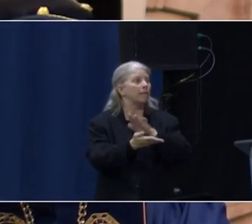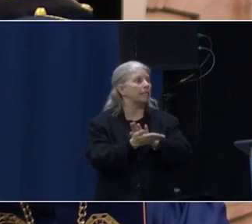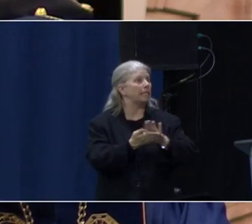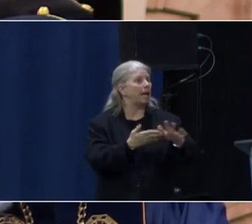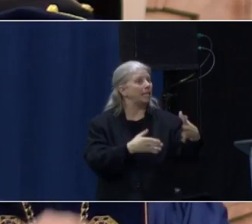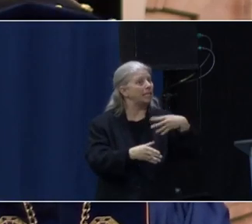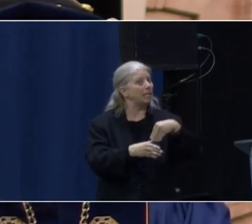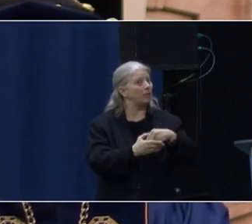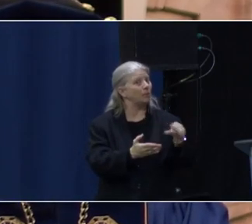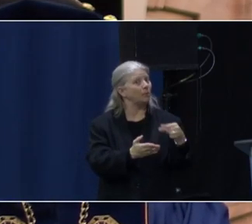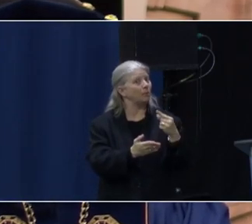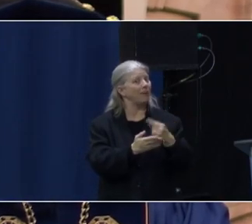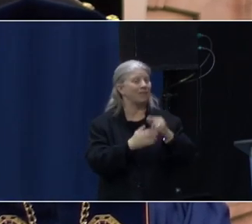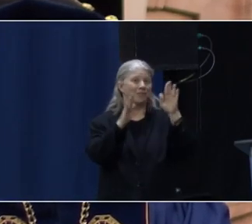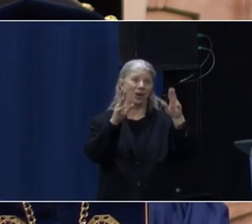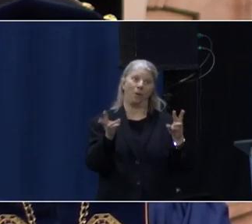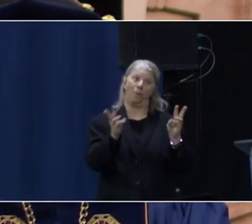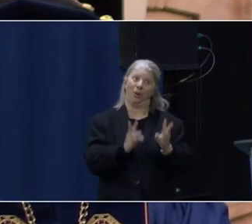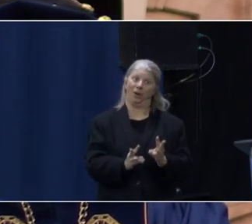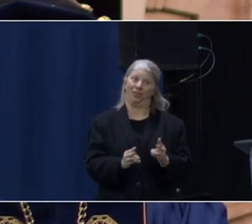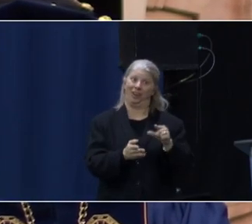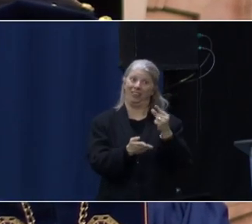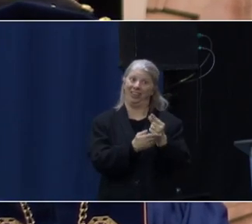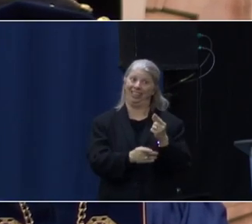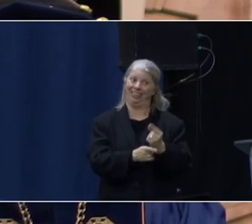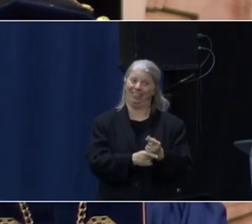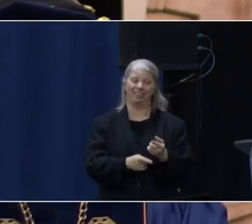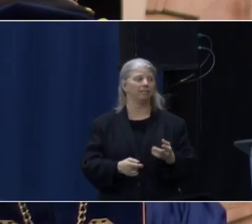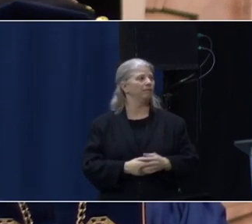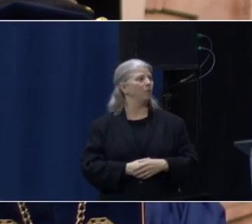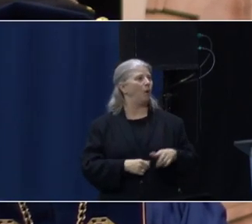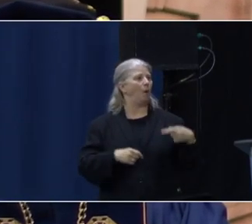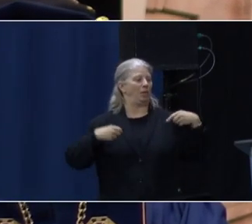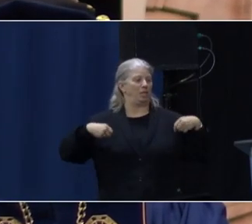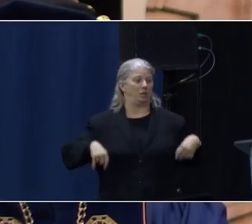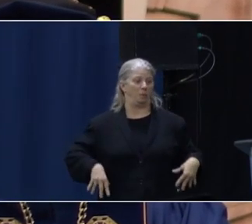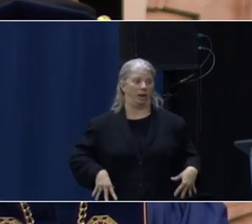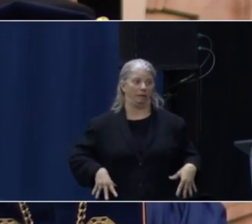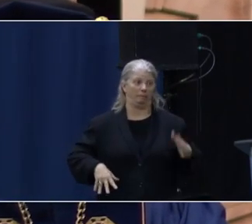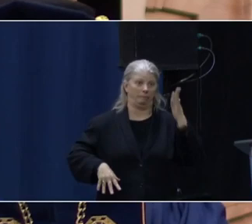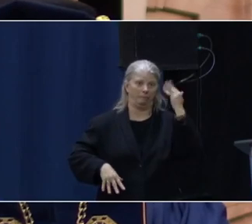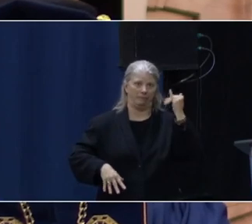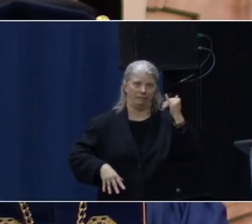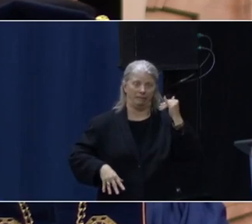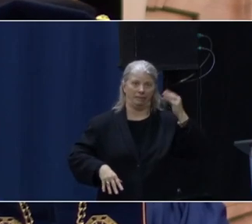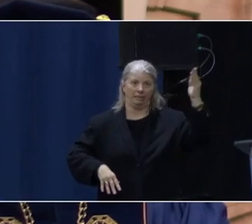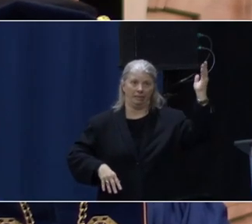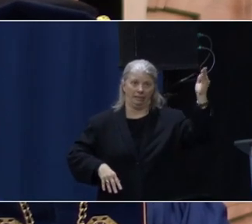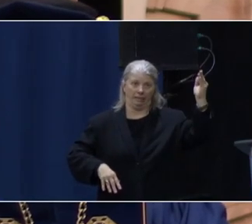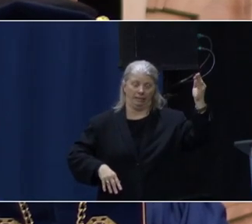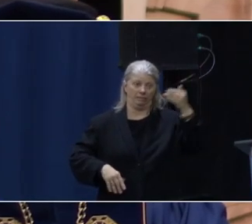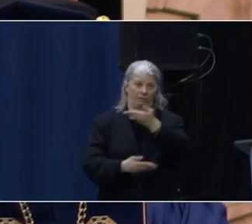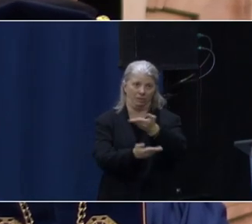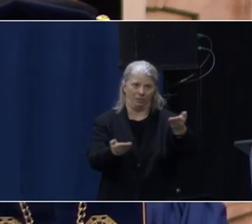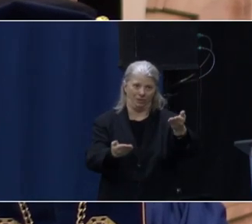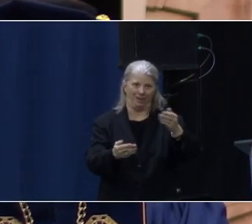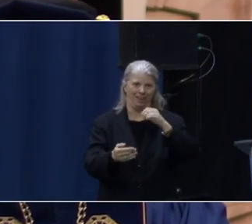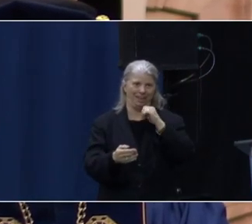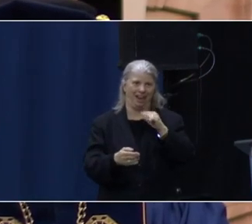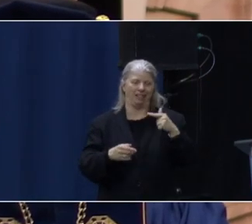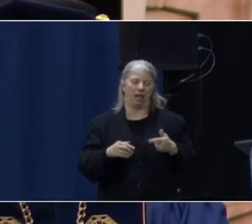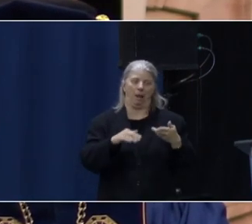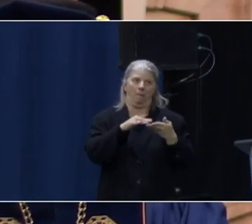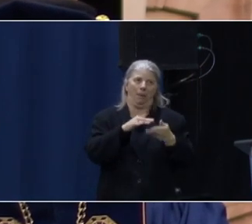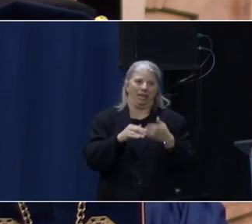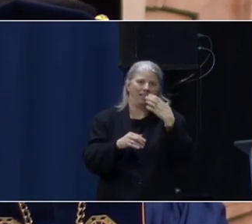indoor ceremony for our fabulous winter graduation, where I'm only sweating profusely because I'm talking to you all and not because I'm baking like a stuffed potato